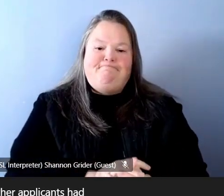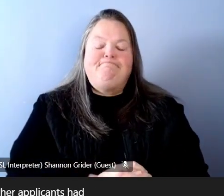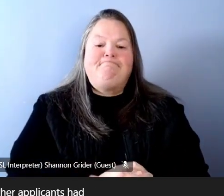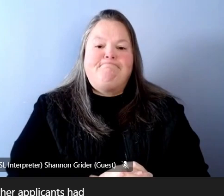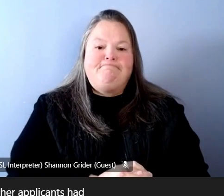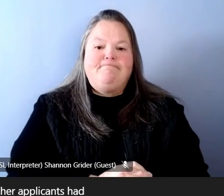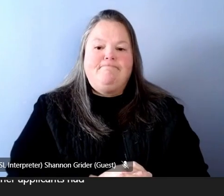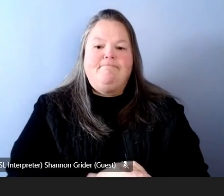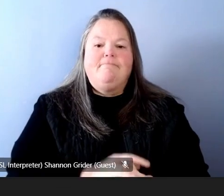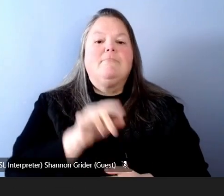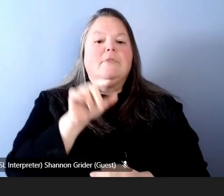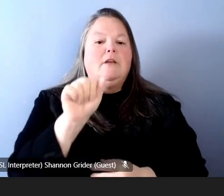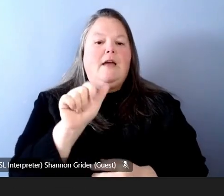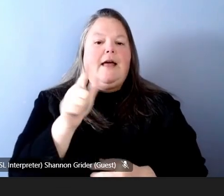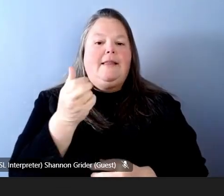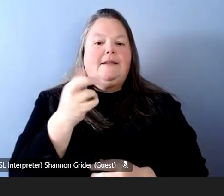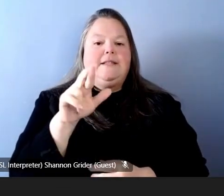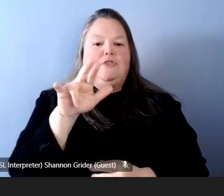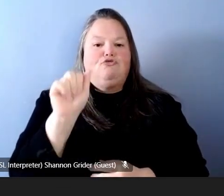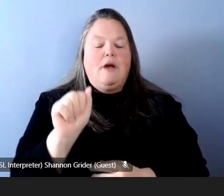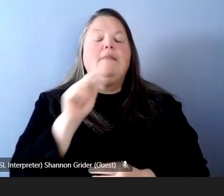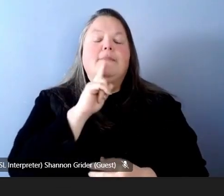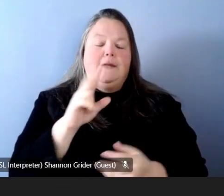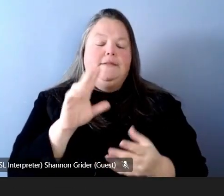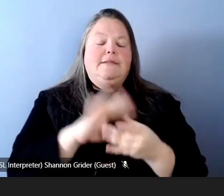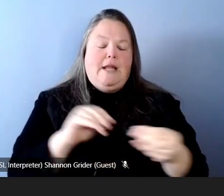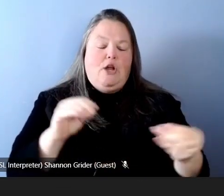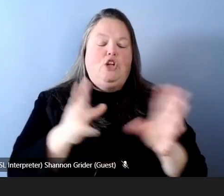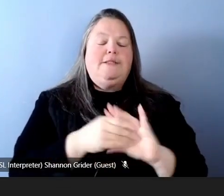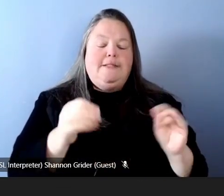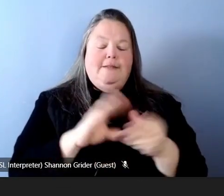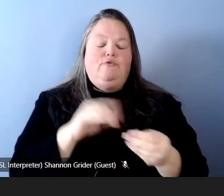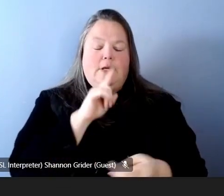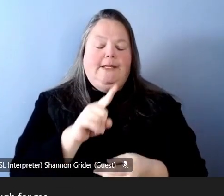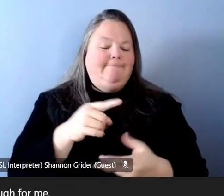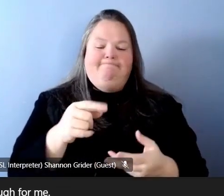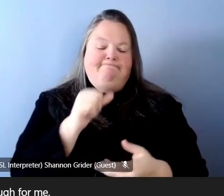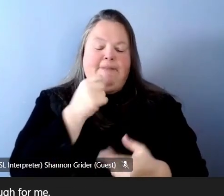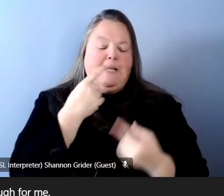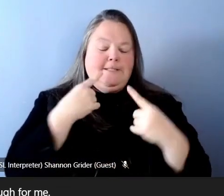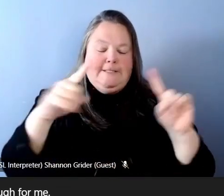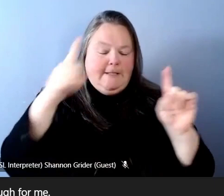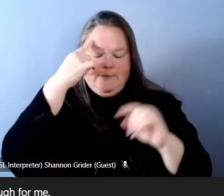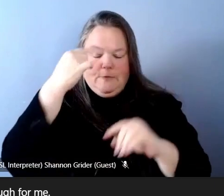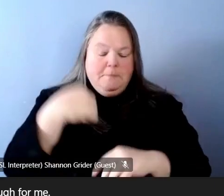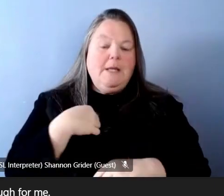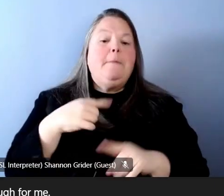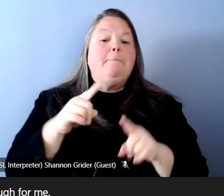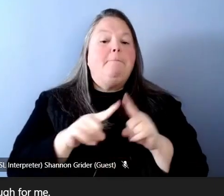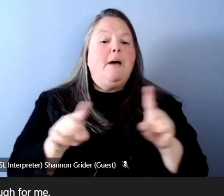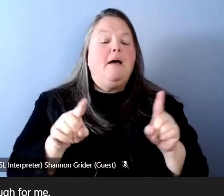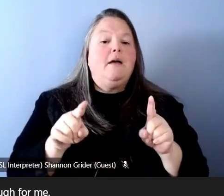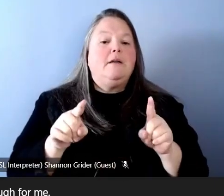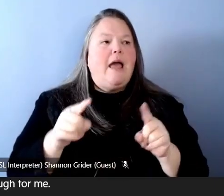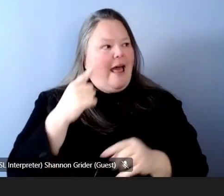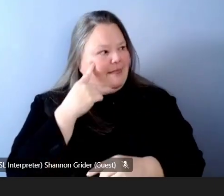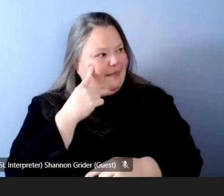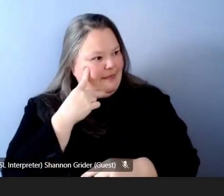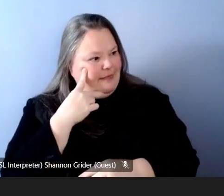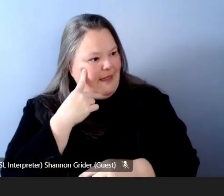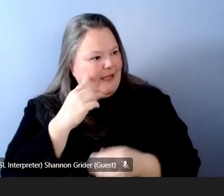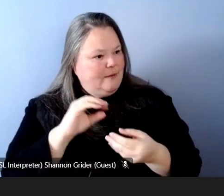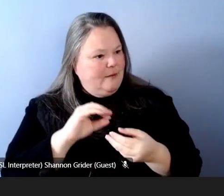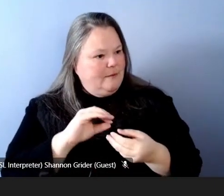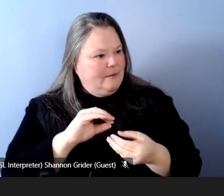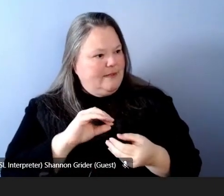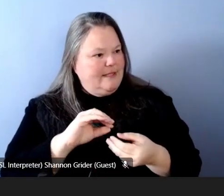Yeah, the narrative definitely fell through for me. The recommendations, I really liked. I think it was the second